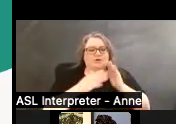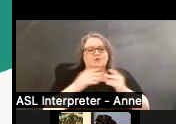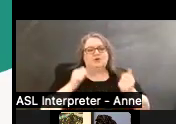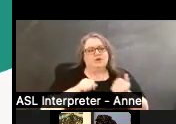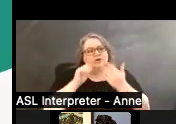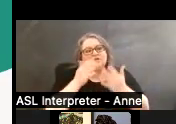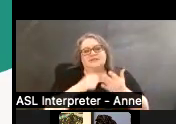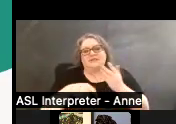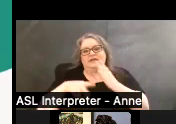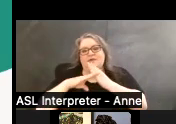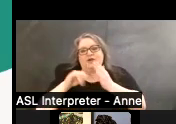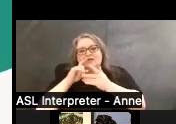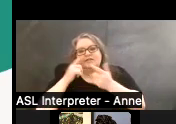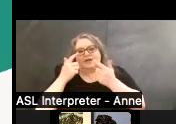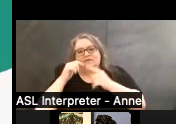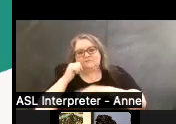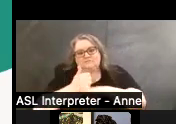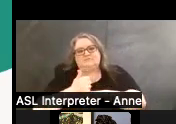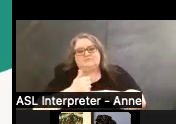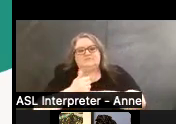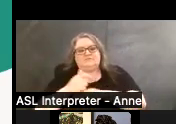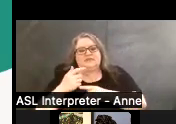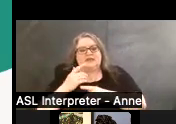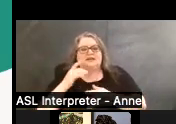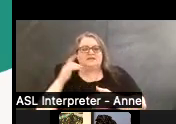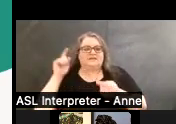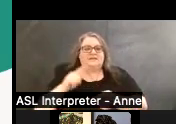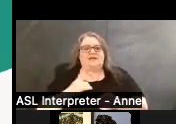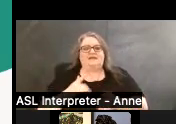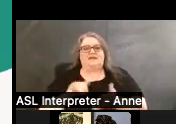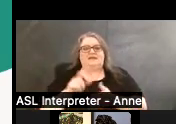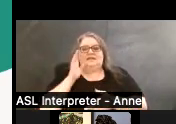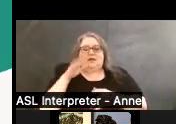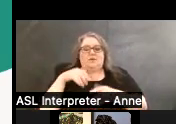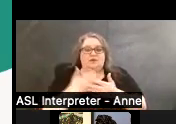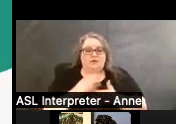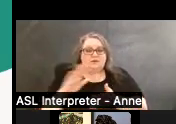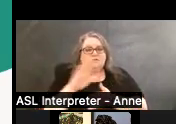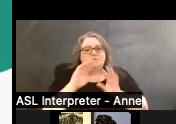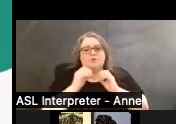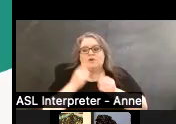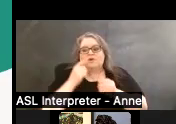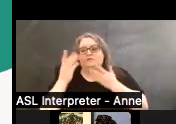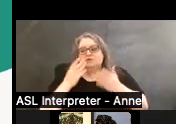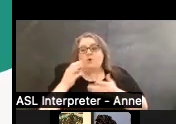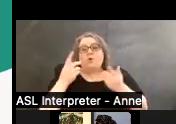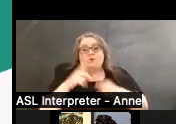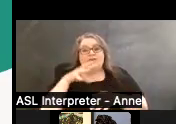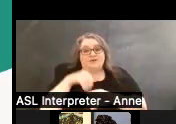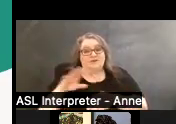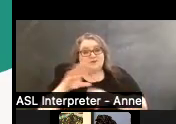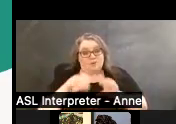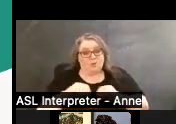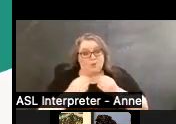any barriers that exist that makes it less likely that they will come to your organization for service, or that when they're in your organization, that they